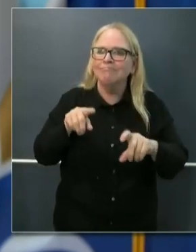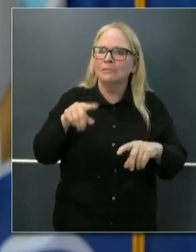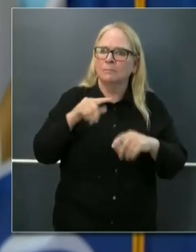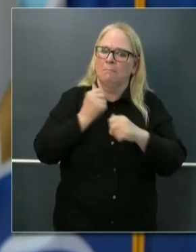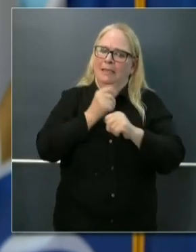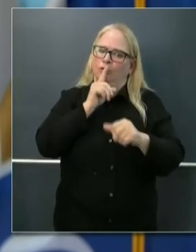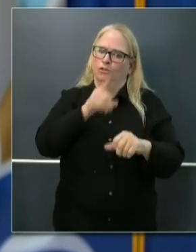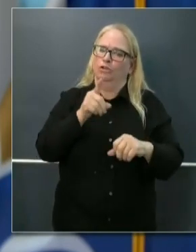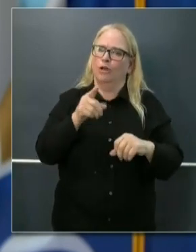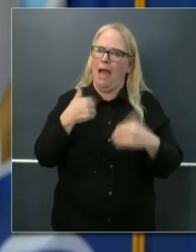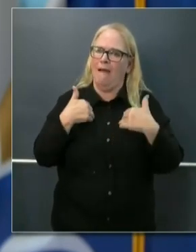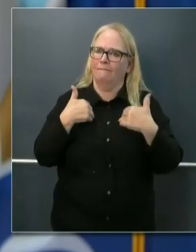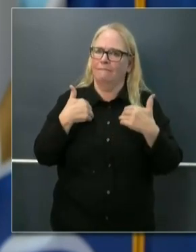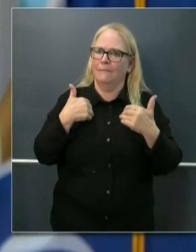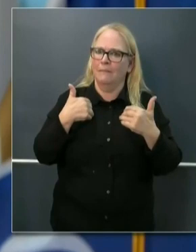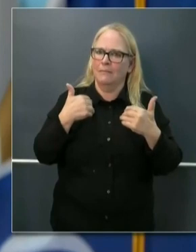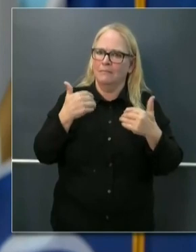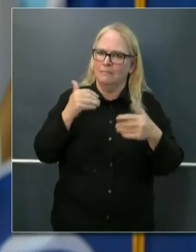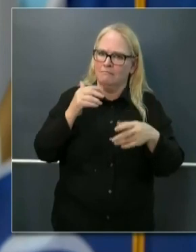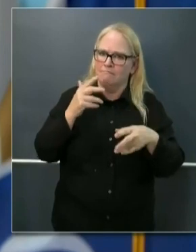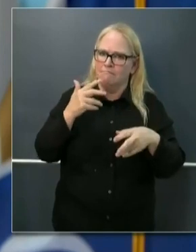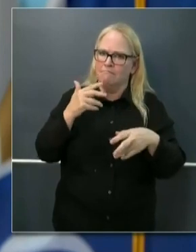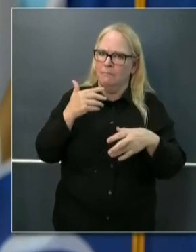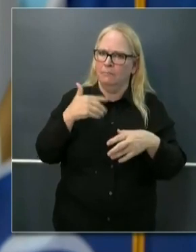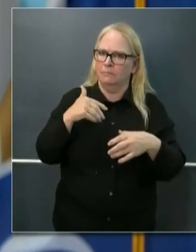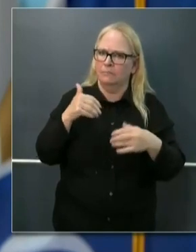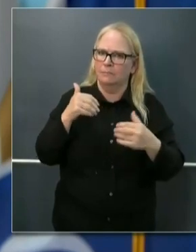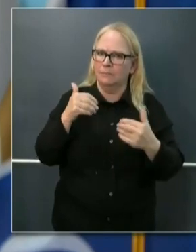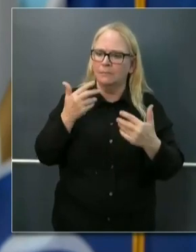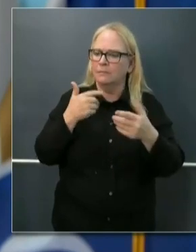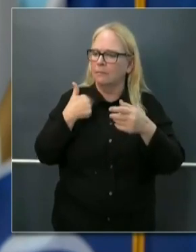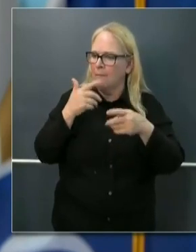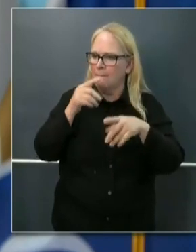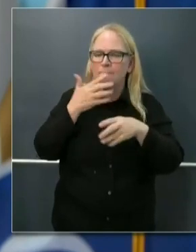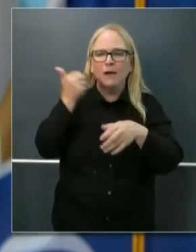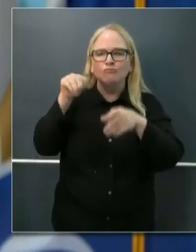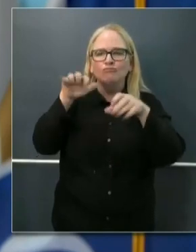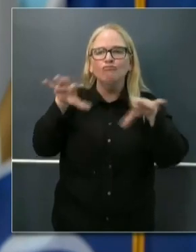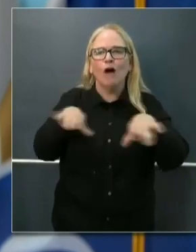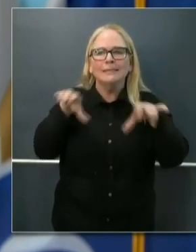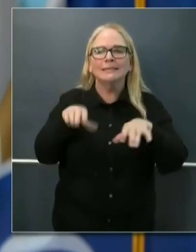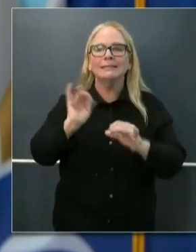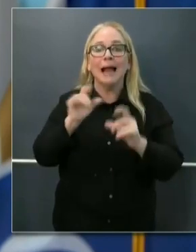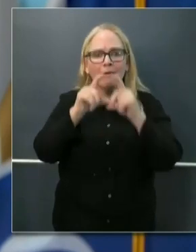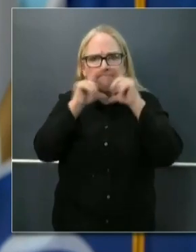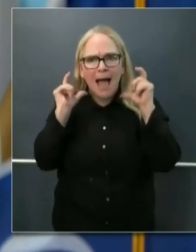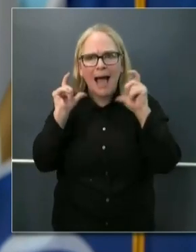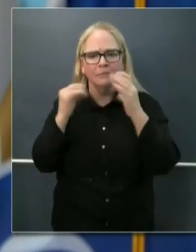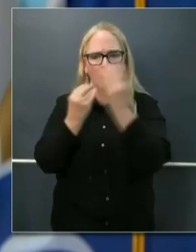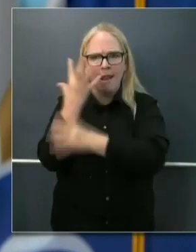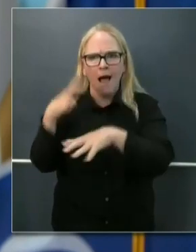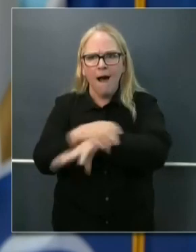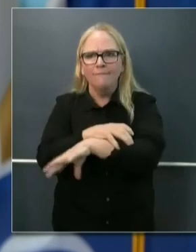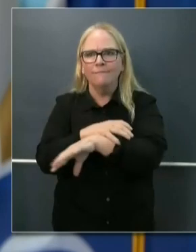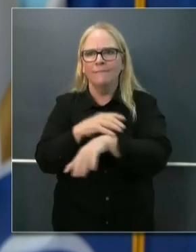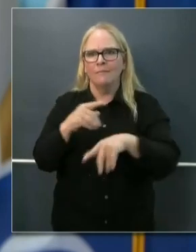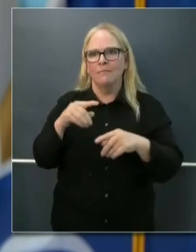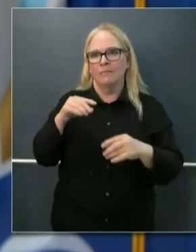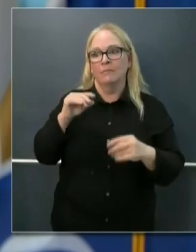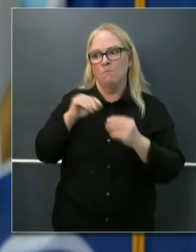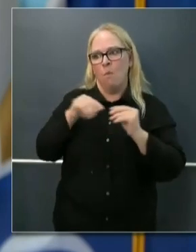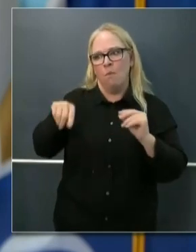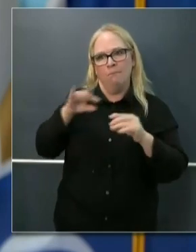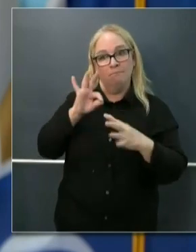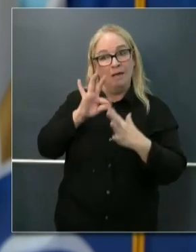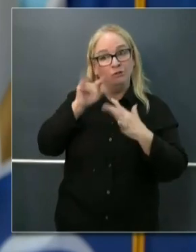practices and protocols within the system, particularly for those sites that we identify as more acute in need. How do we identify